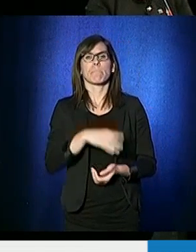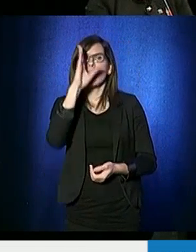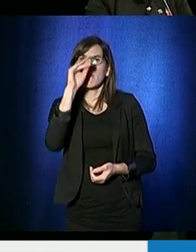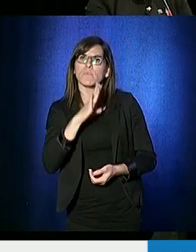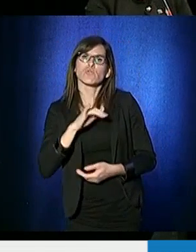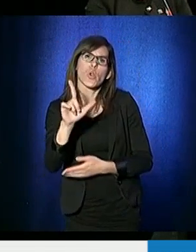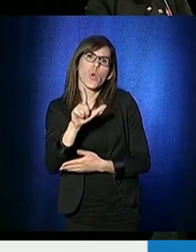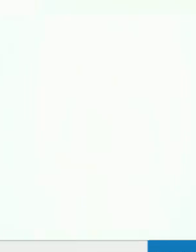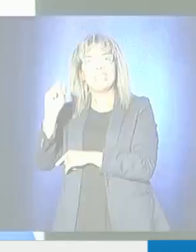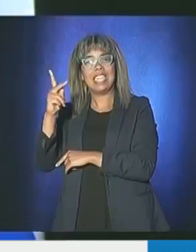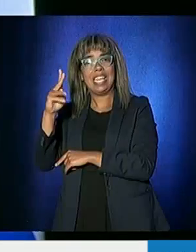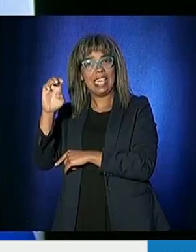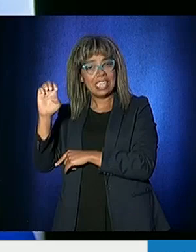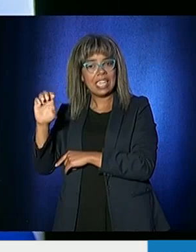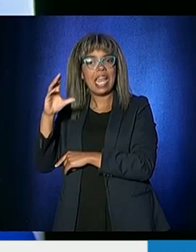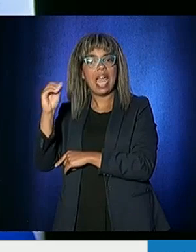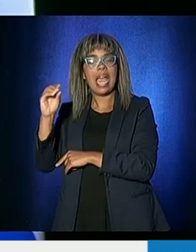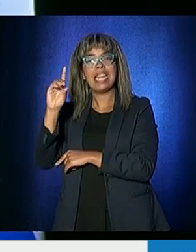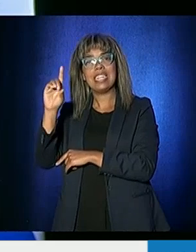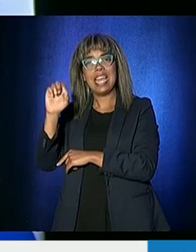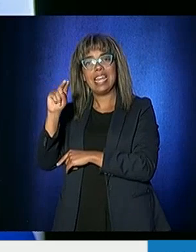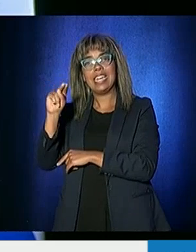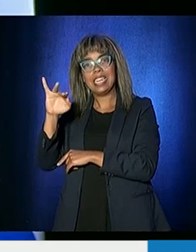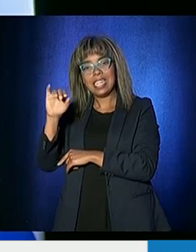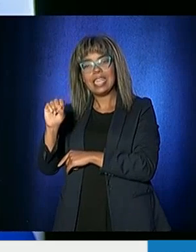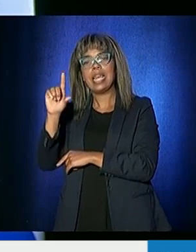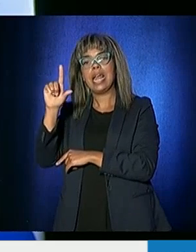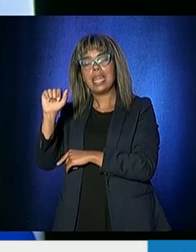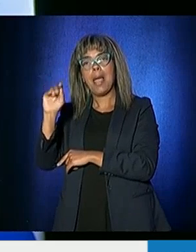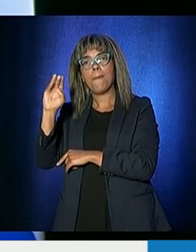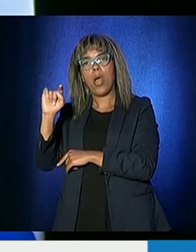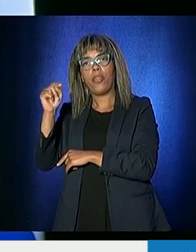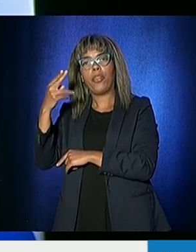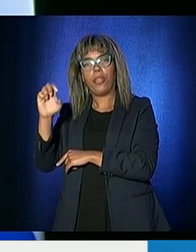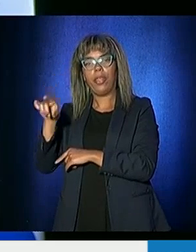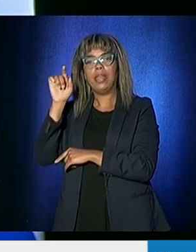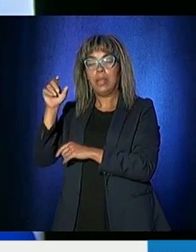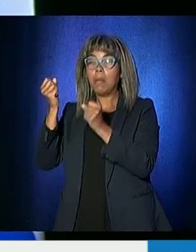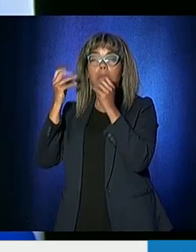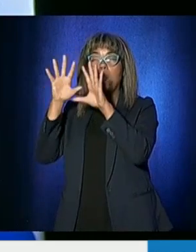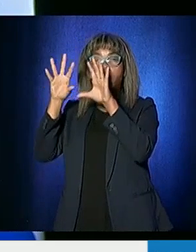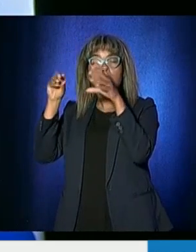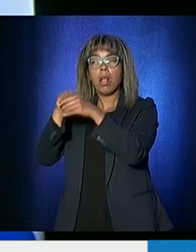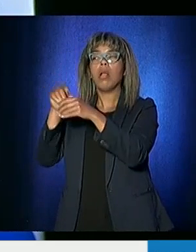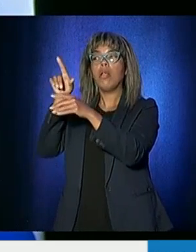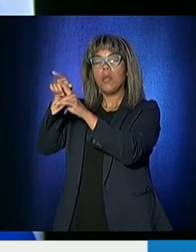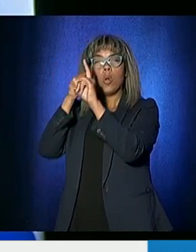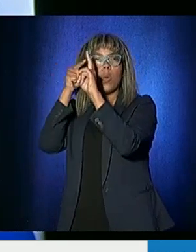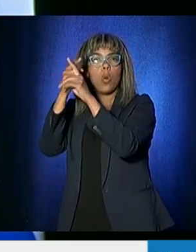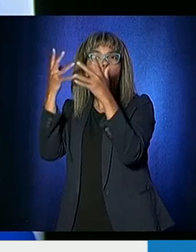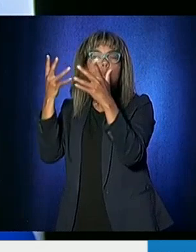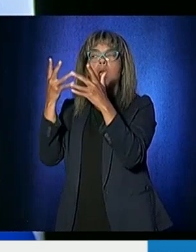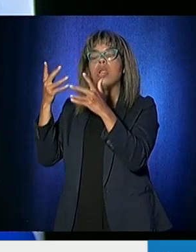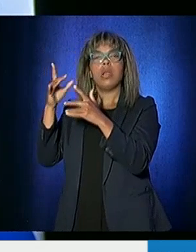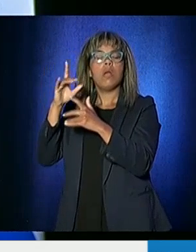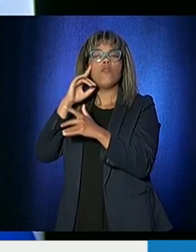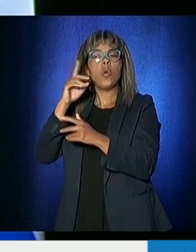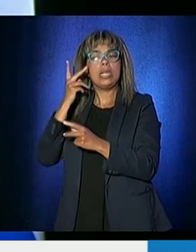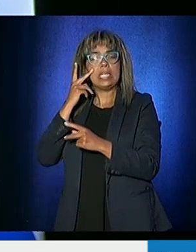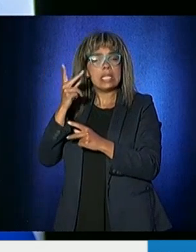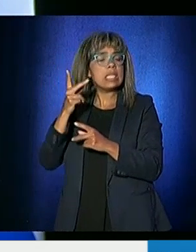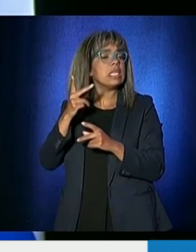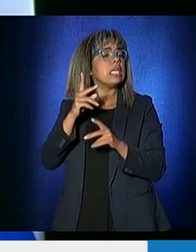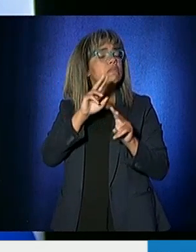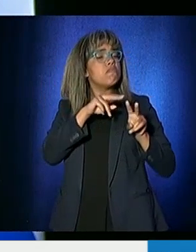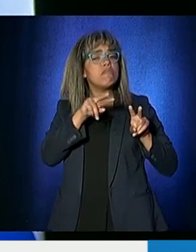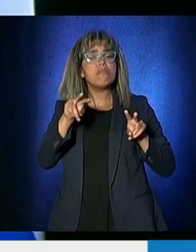and Nadine Giraud. Their mandate will be to identify the actions that we can take